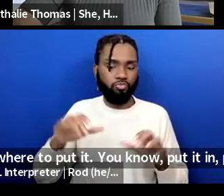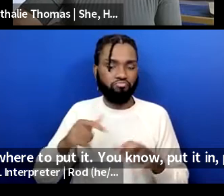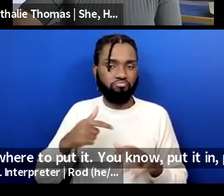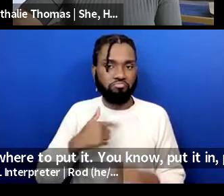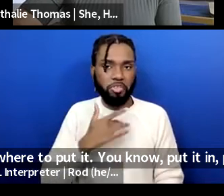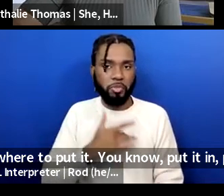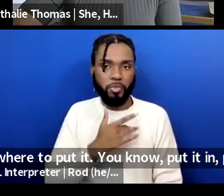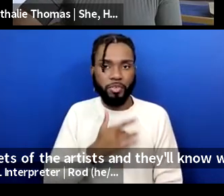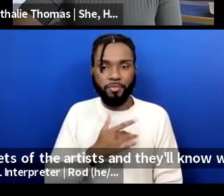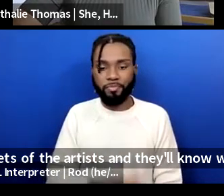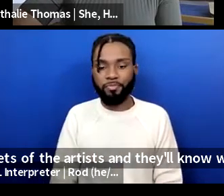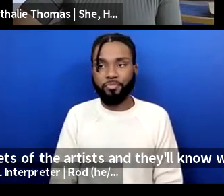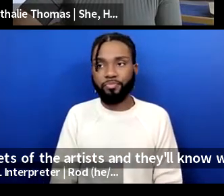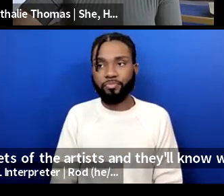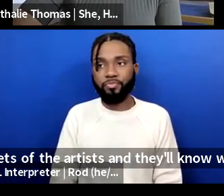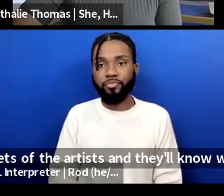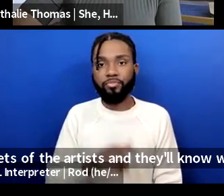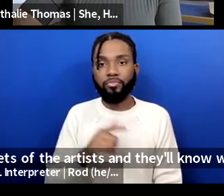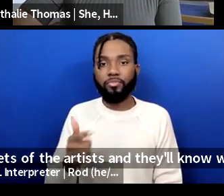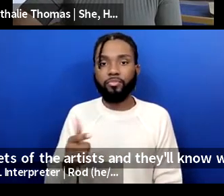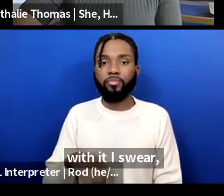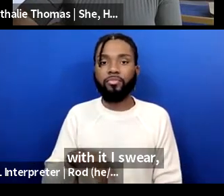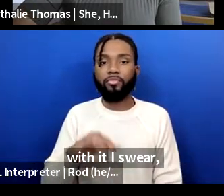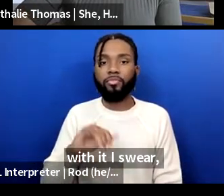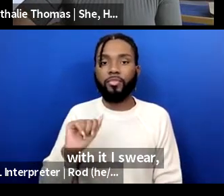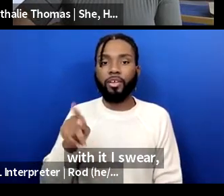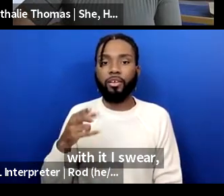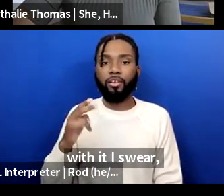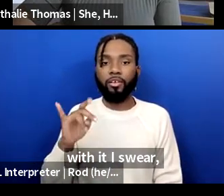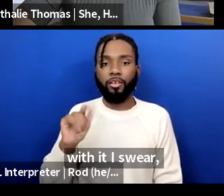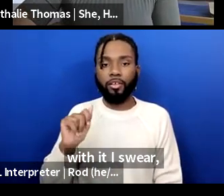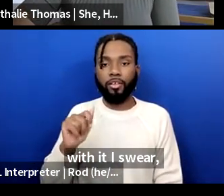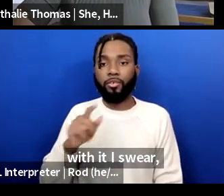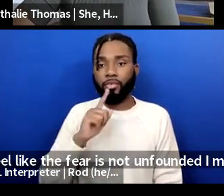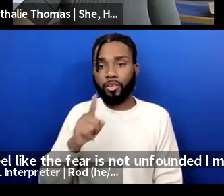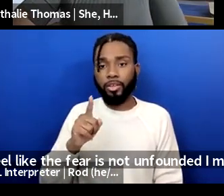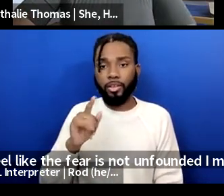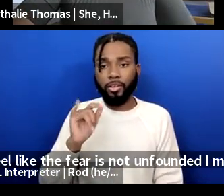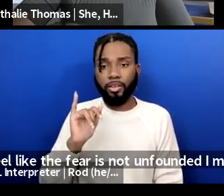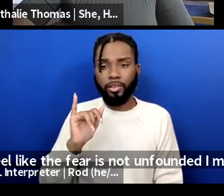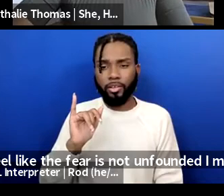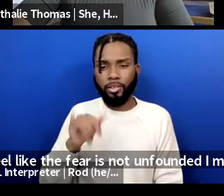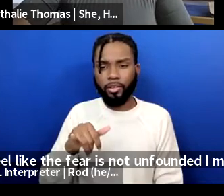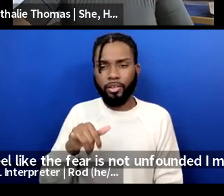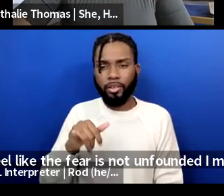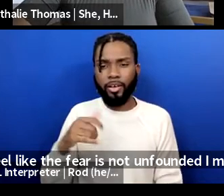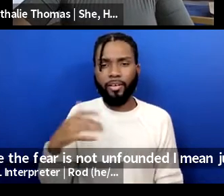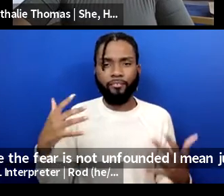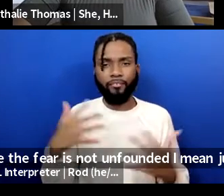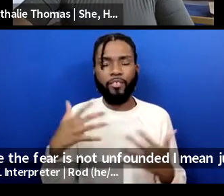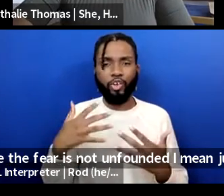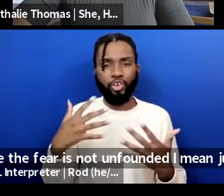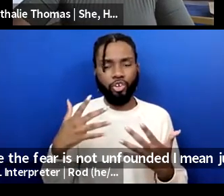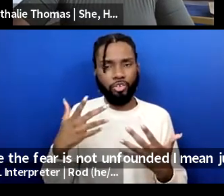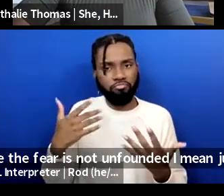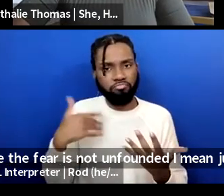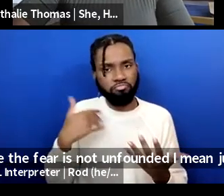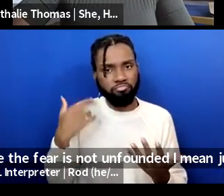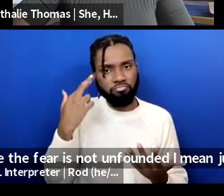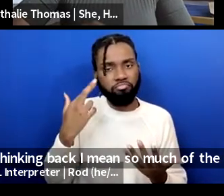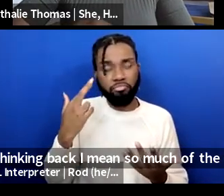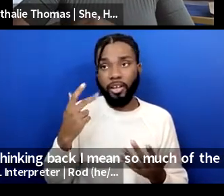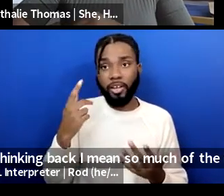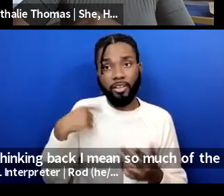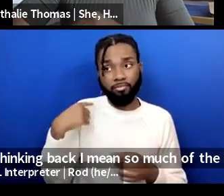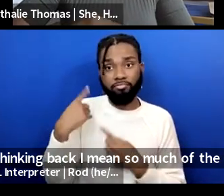But also like the fear is not unfounded, right? I mean, I'm just thinking back, I mean, so much of the fear that I have found this year